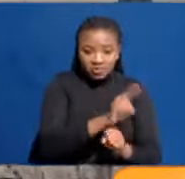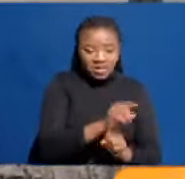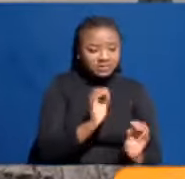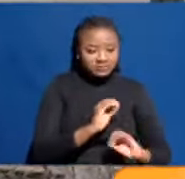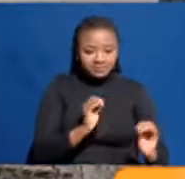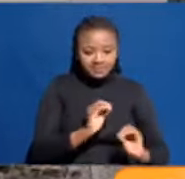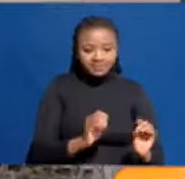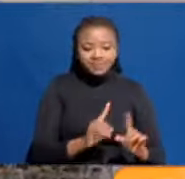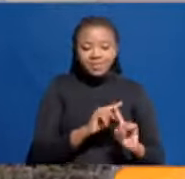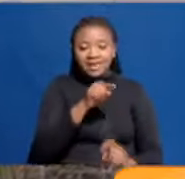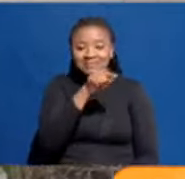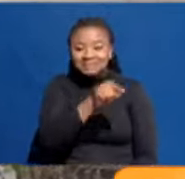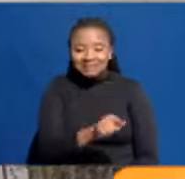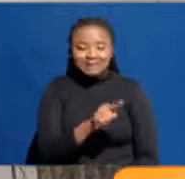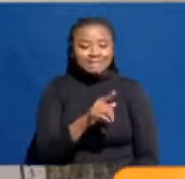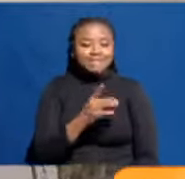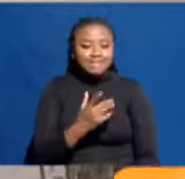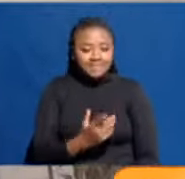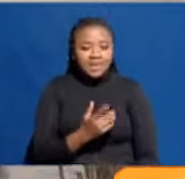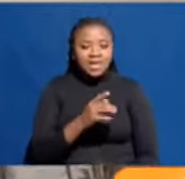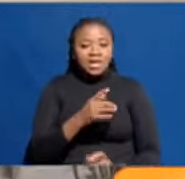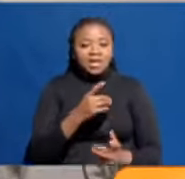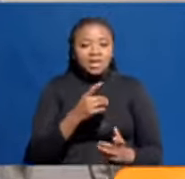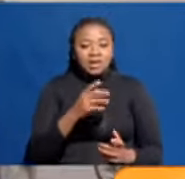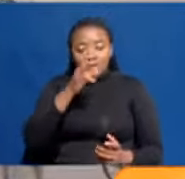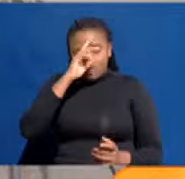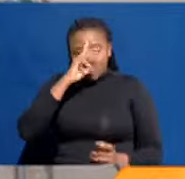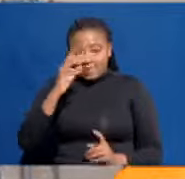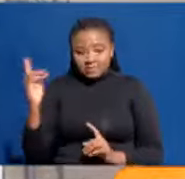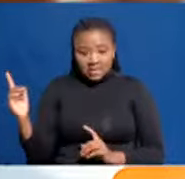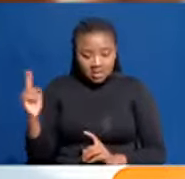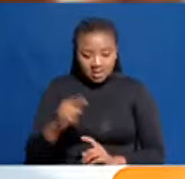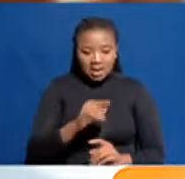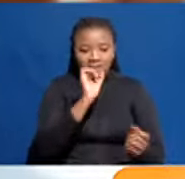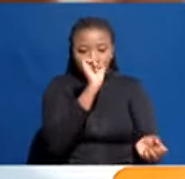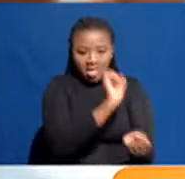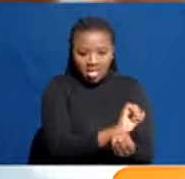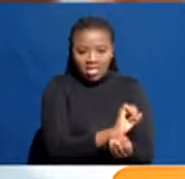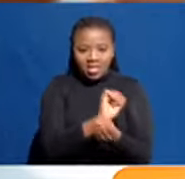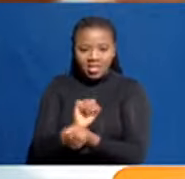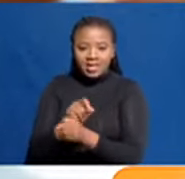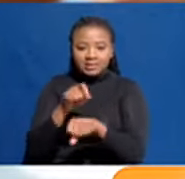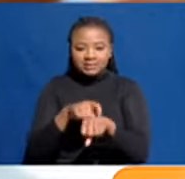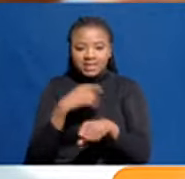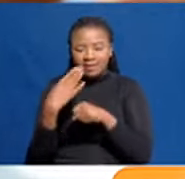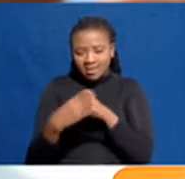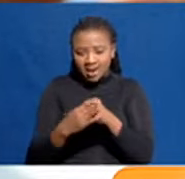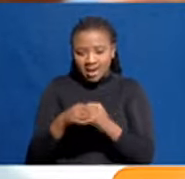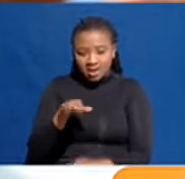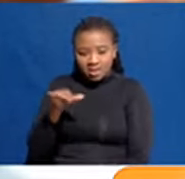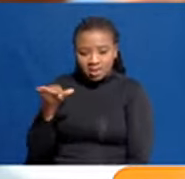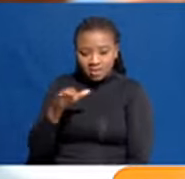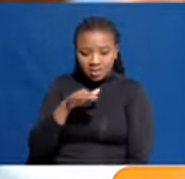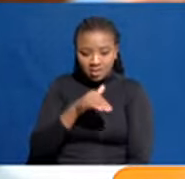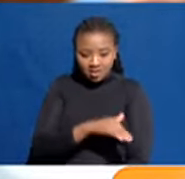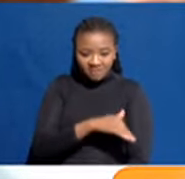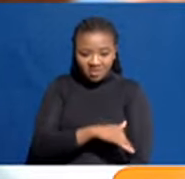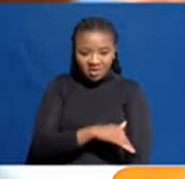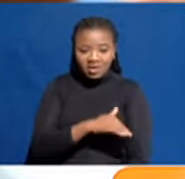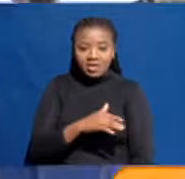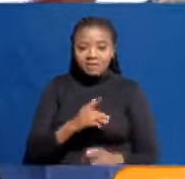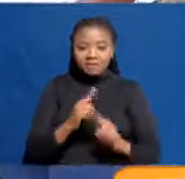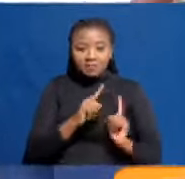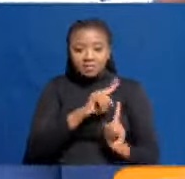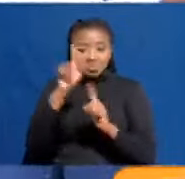in Matasia, Kajiado County. The family claims that Njenga was arrested around 9 p.m. 4 days ago, but is yet to be produced